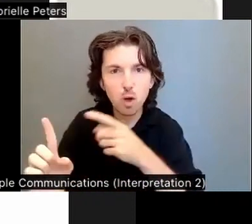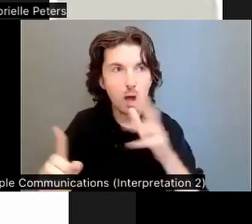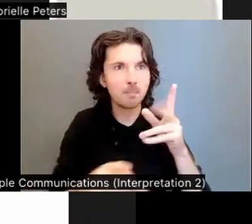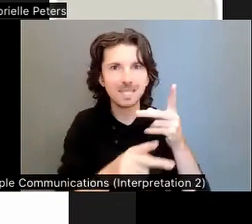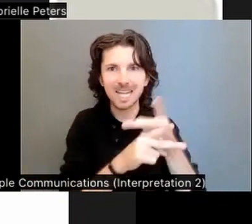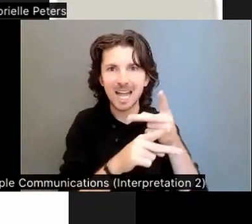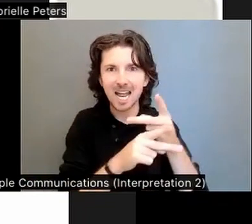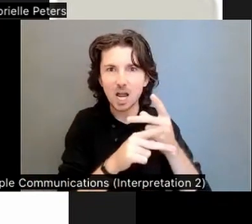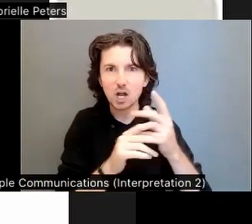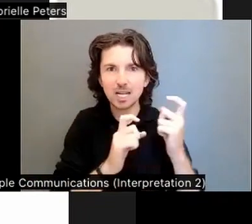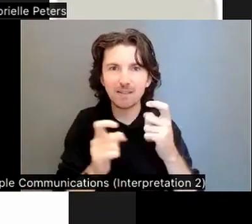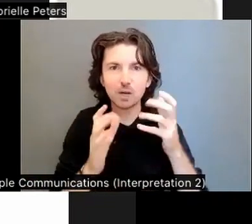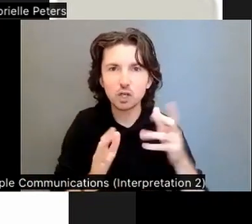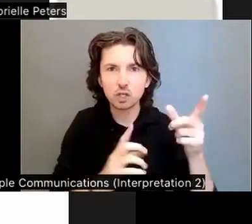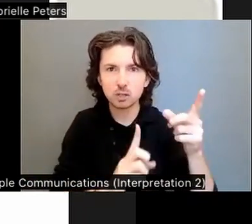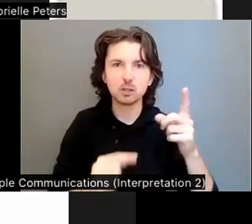to cause outrage. And